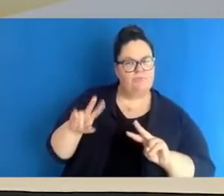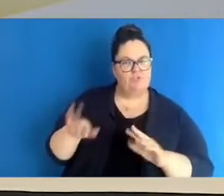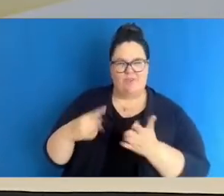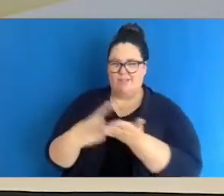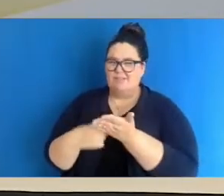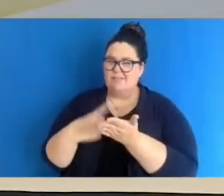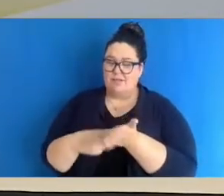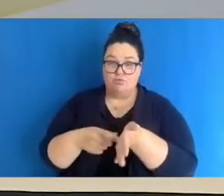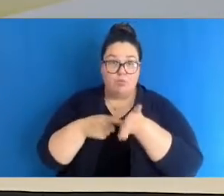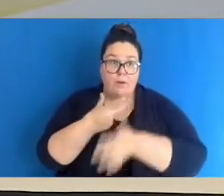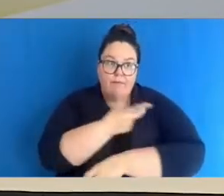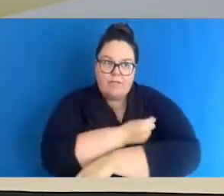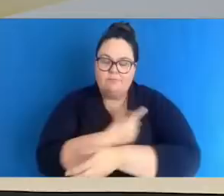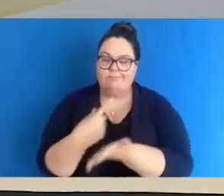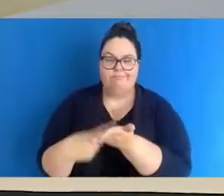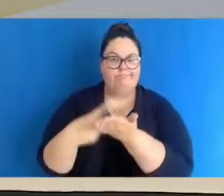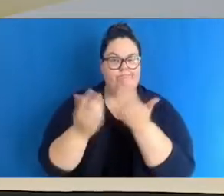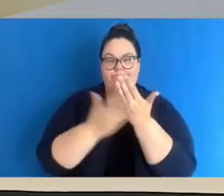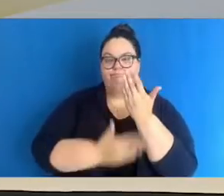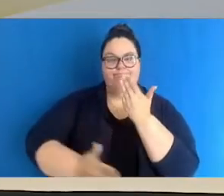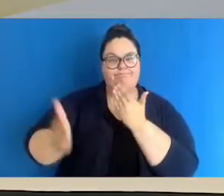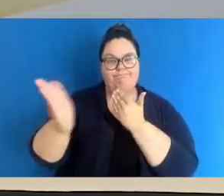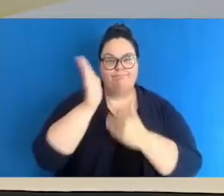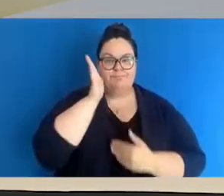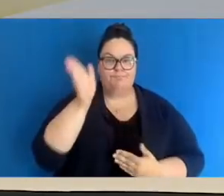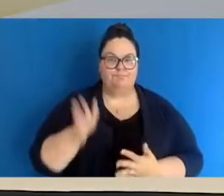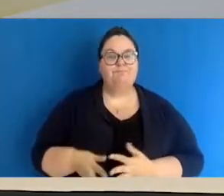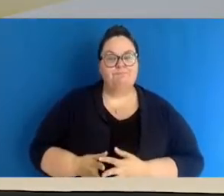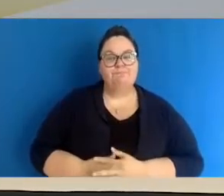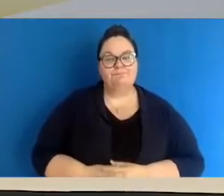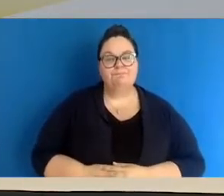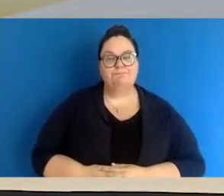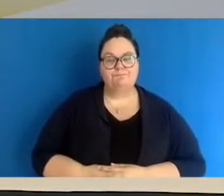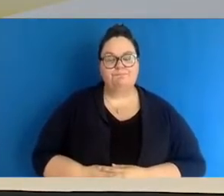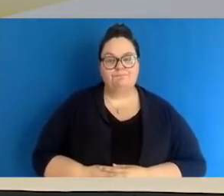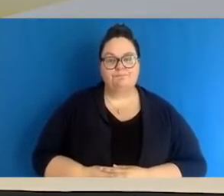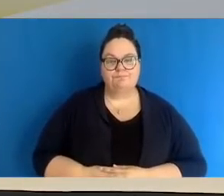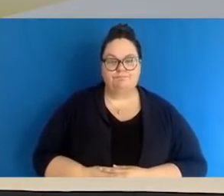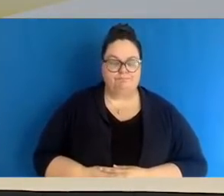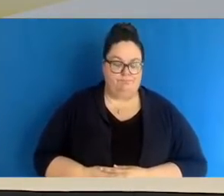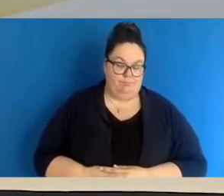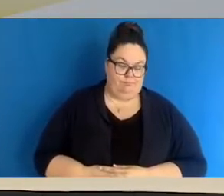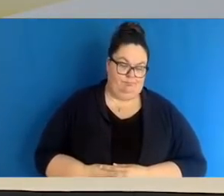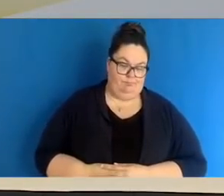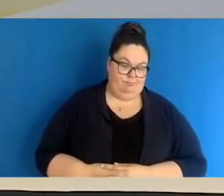part of our discussion in various settings,